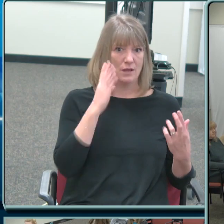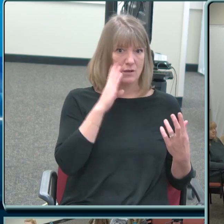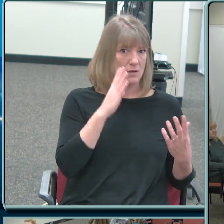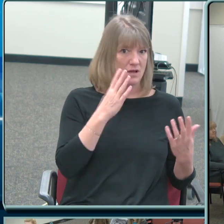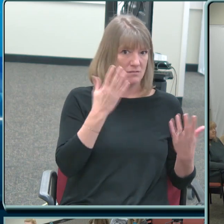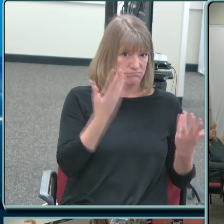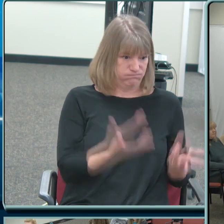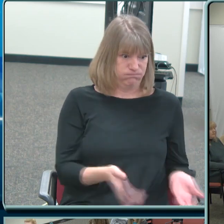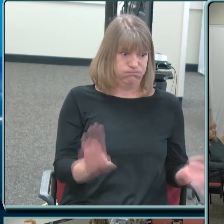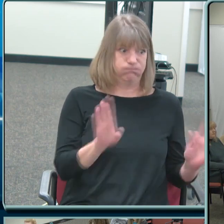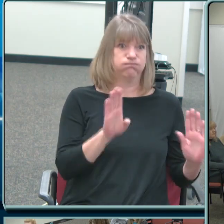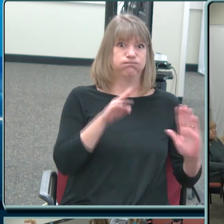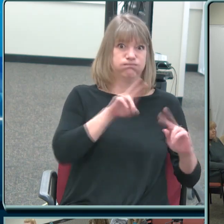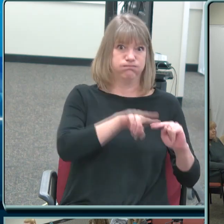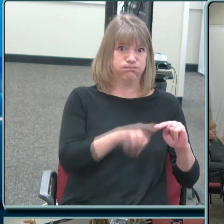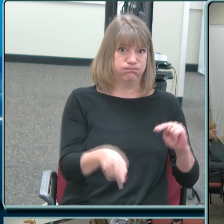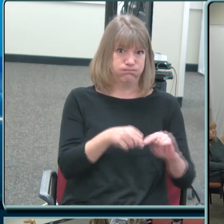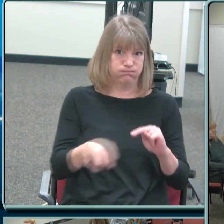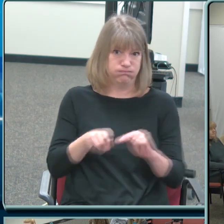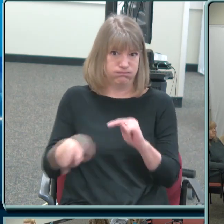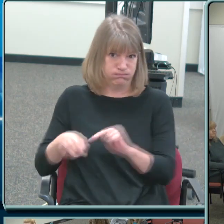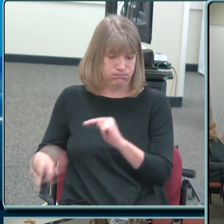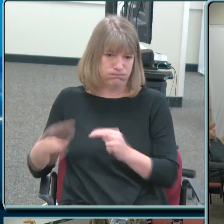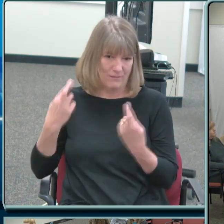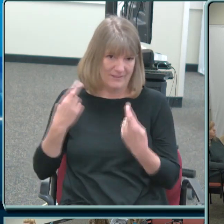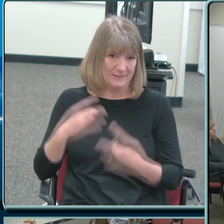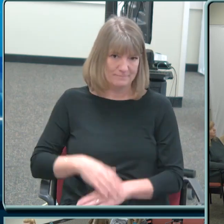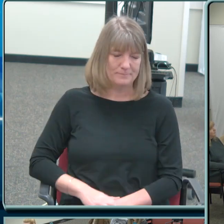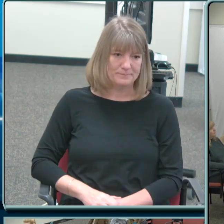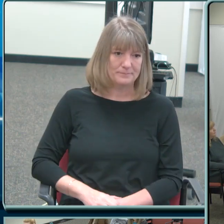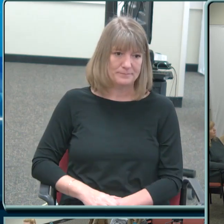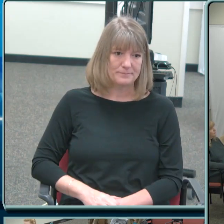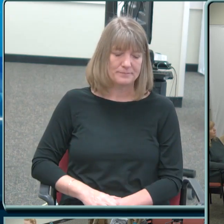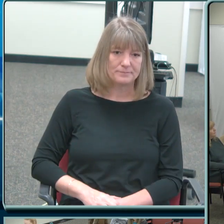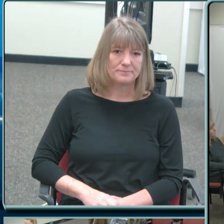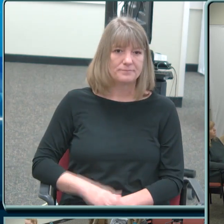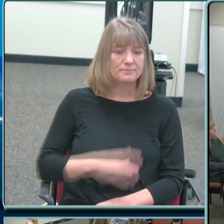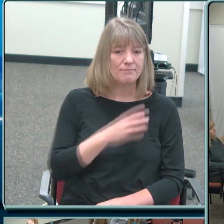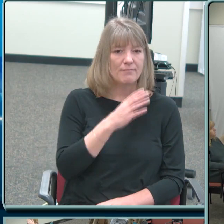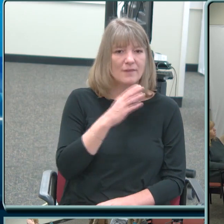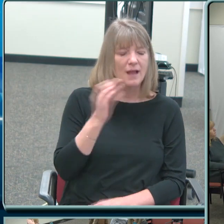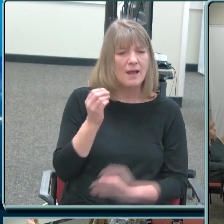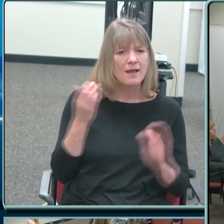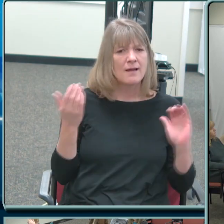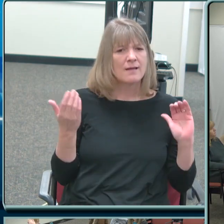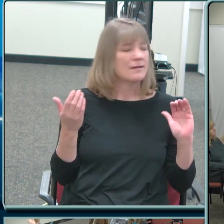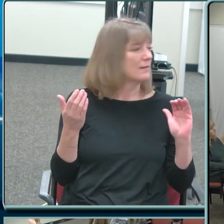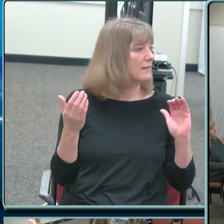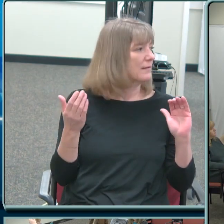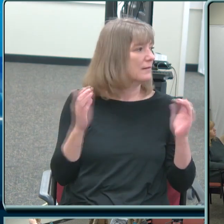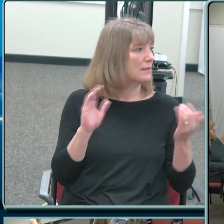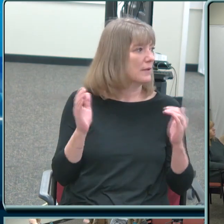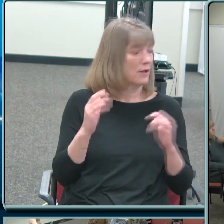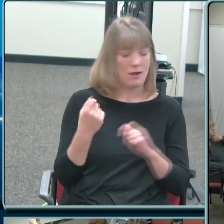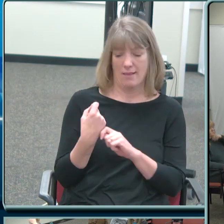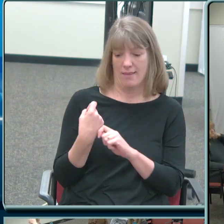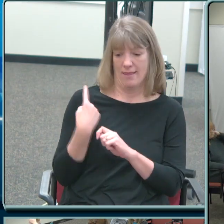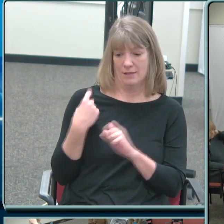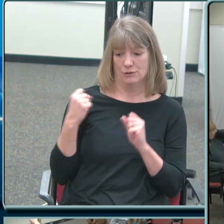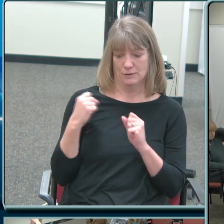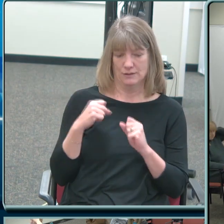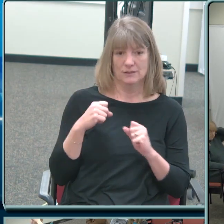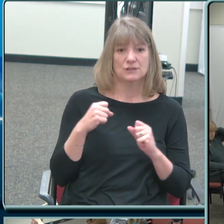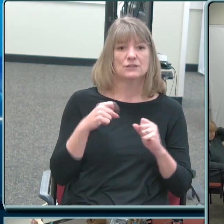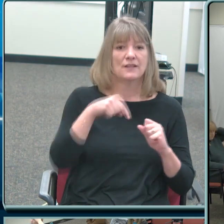at this point, and we're getting through it. Next slide, please. And just to do a little bit of comparison between last winter season and this